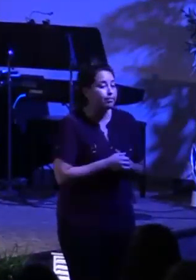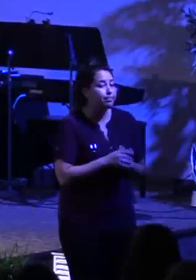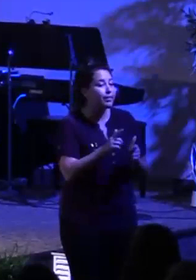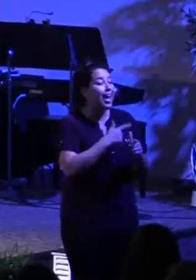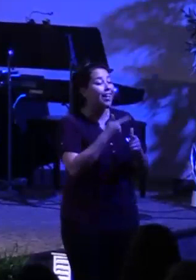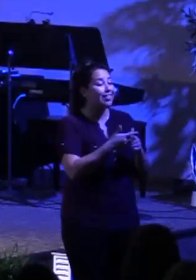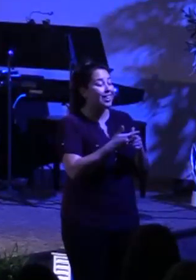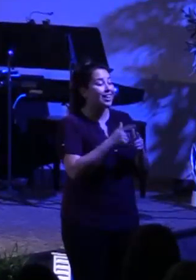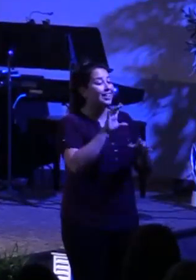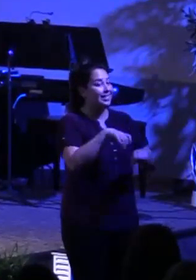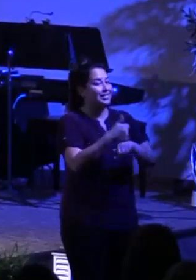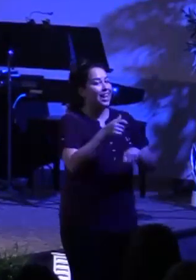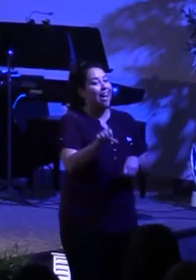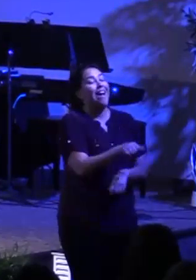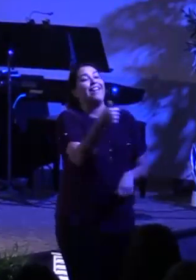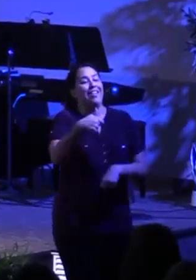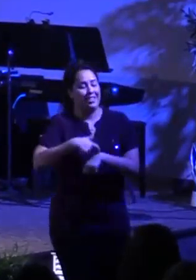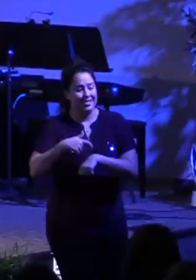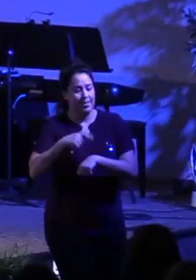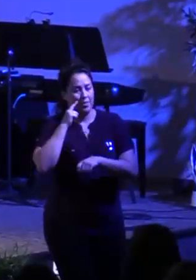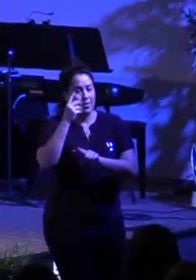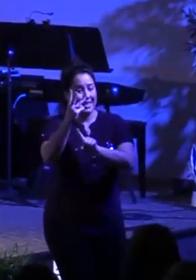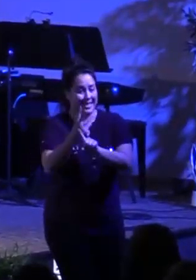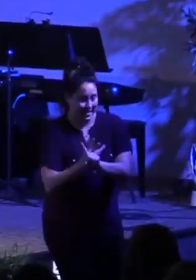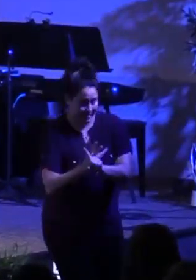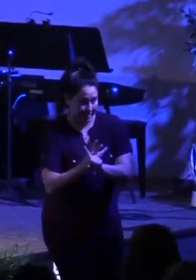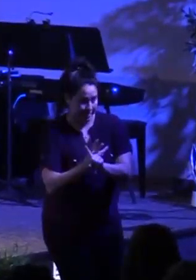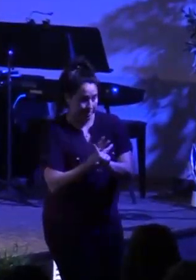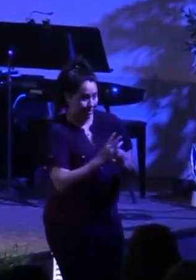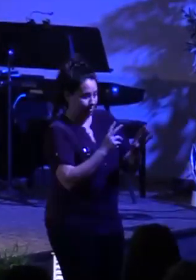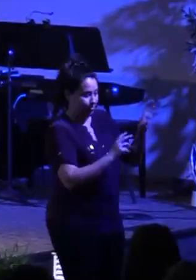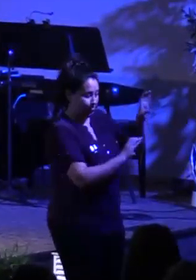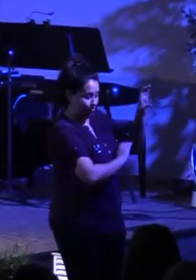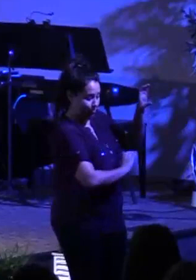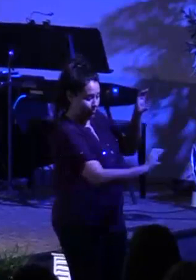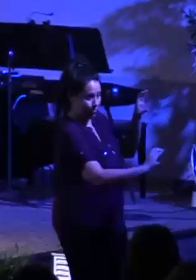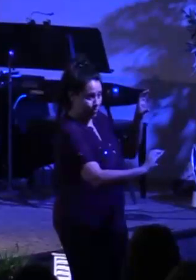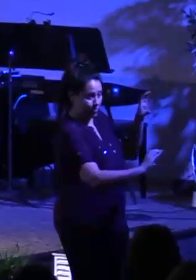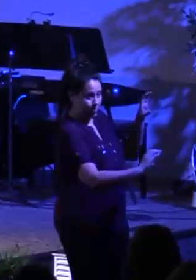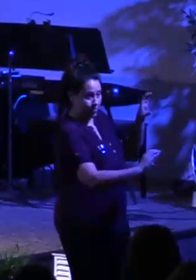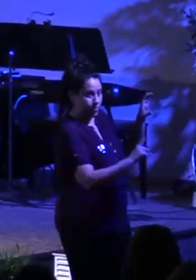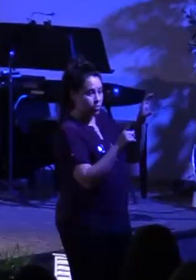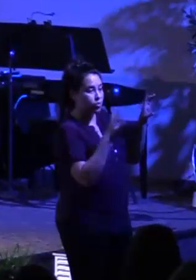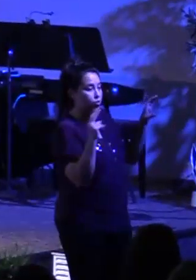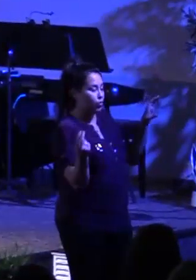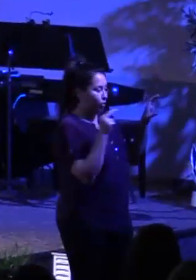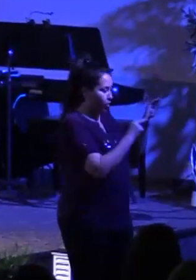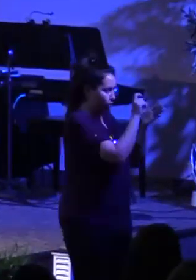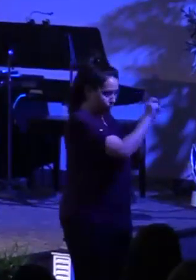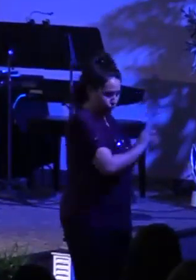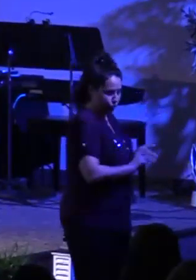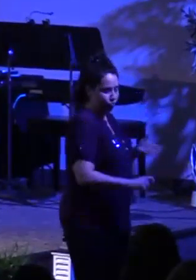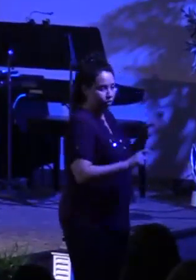Then you put a timer, and then you put another timer on, and in 6 months, you go back to that journal and you